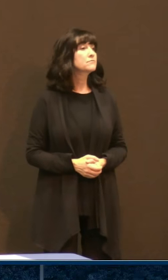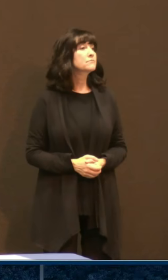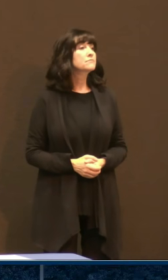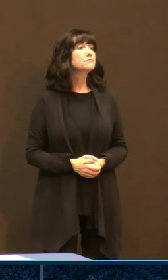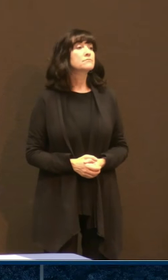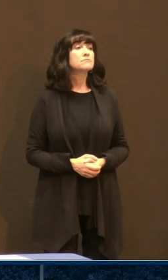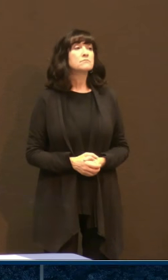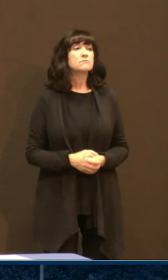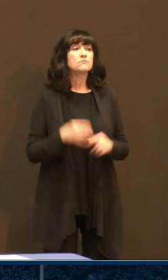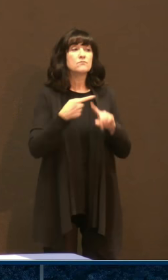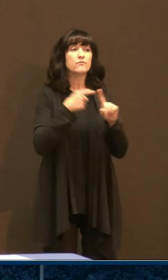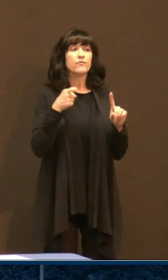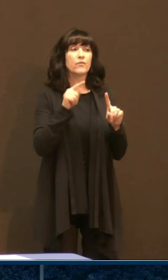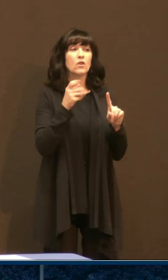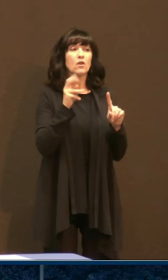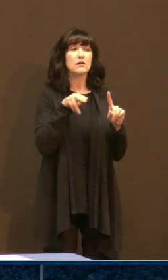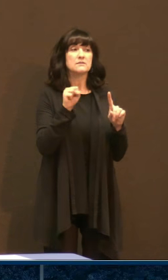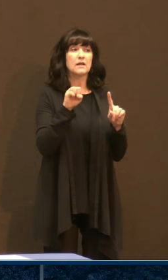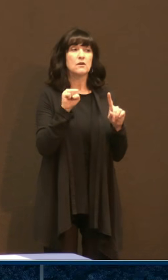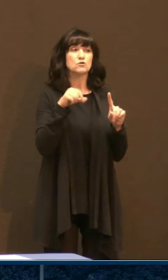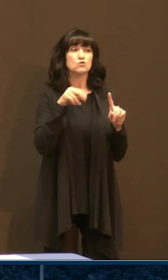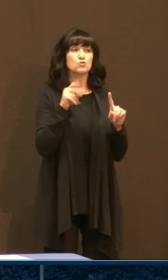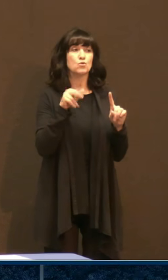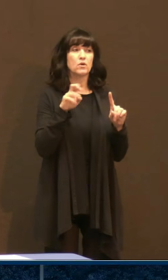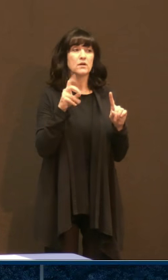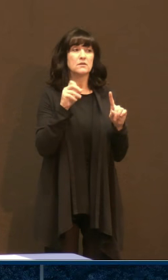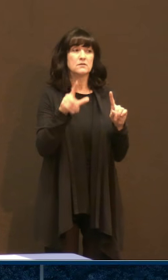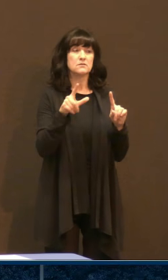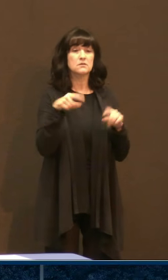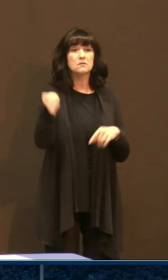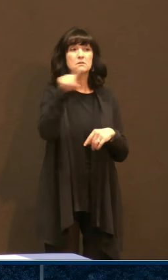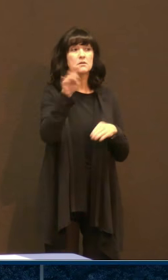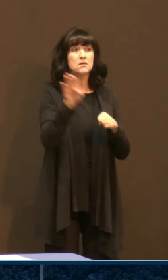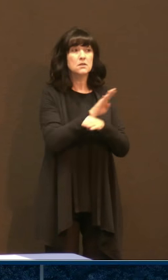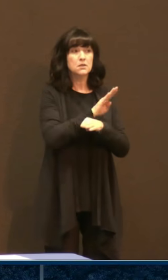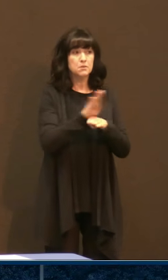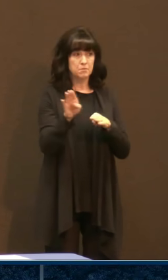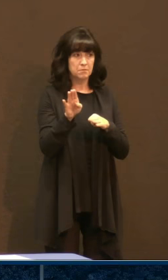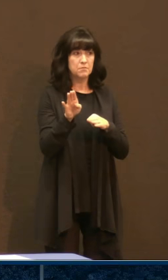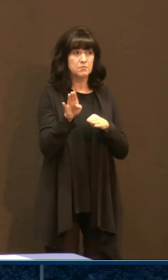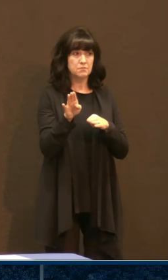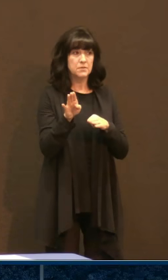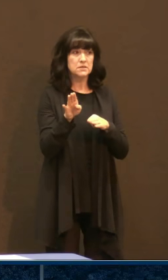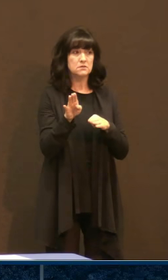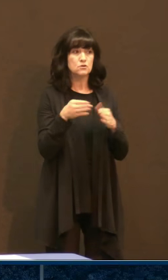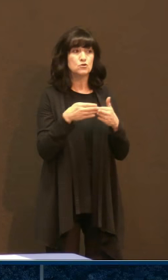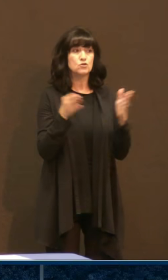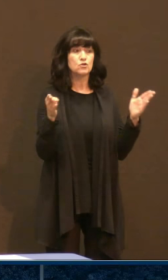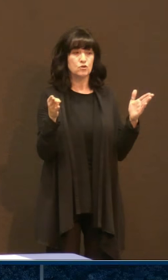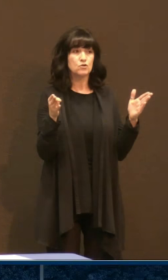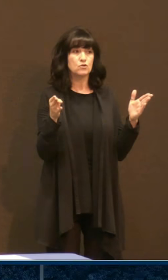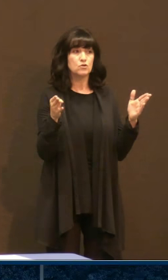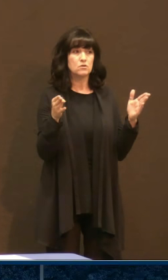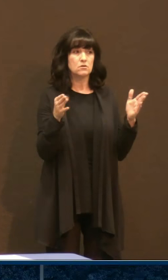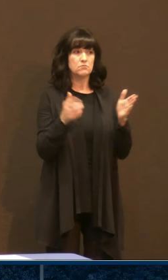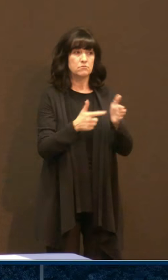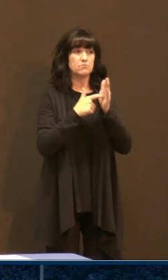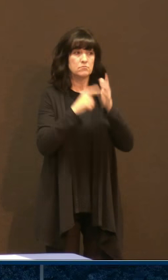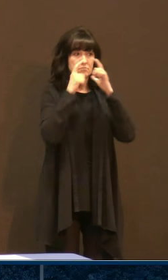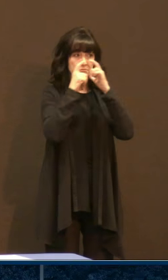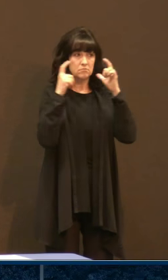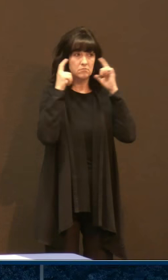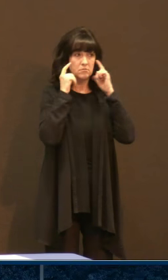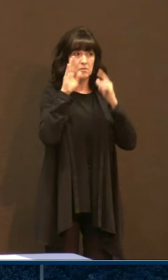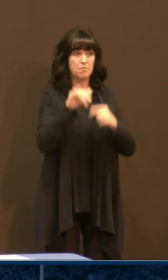Christy Fleming from Town Square, Delaware says businesses and restaurants which are open must supply face masks to all employees by Friday. These items are